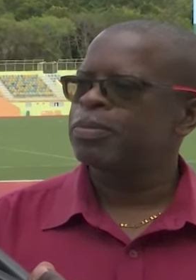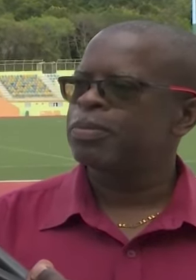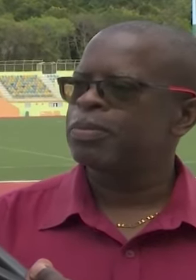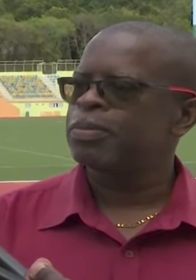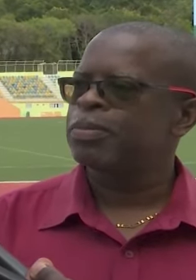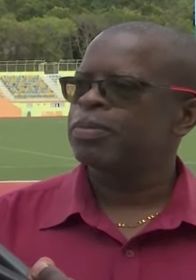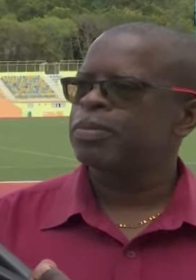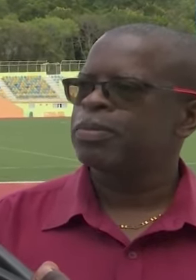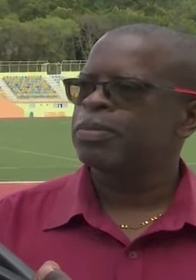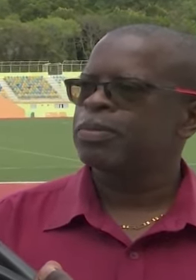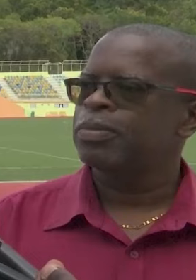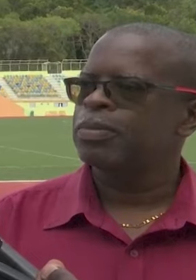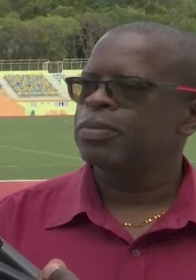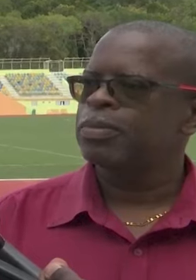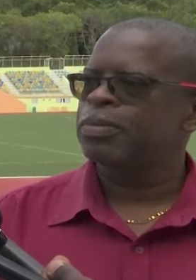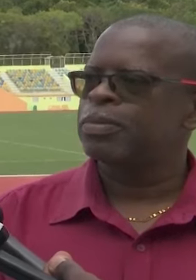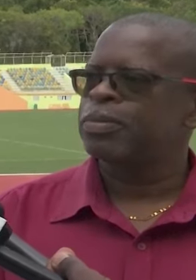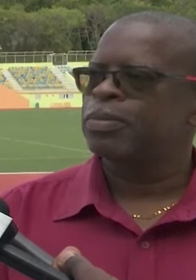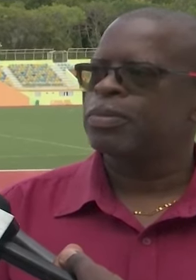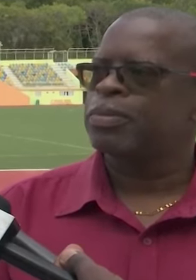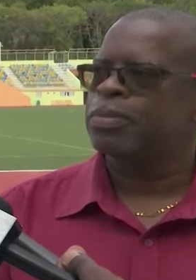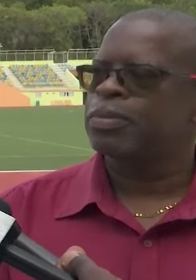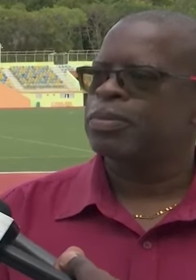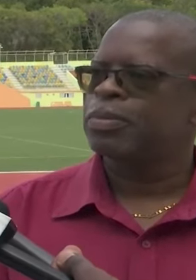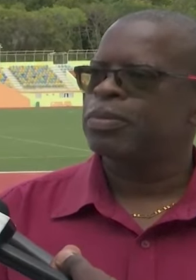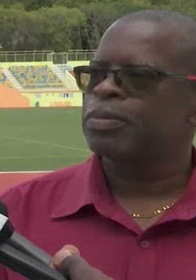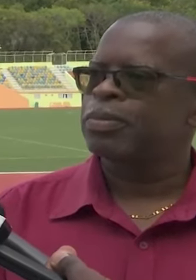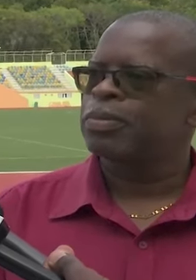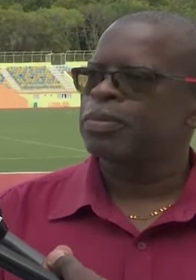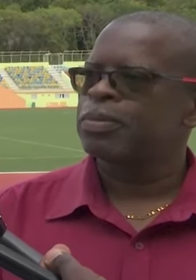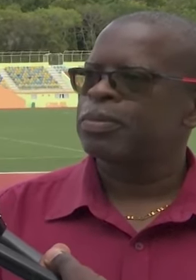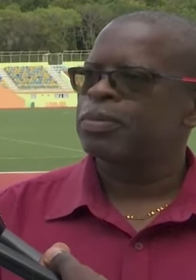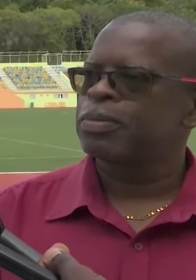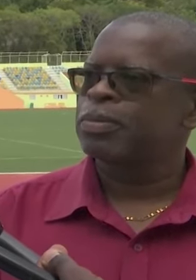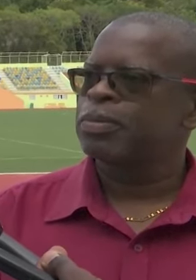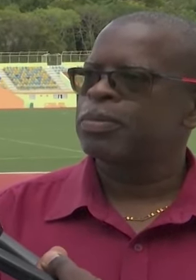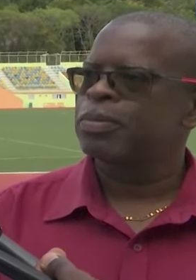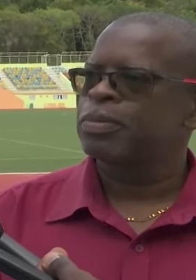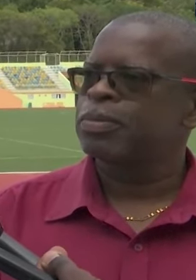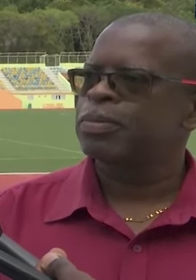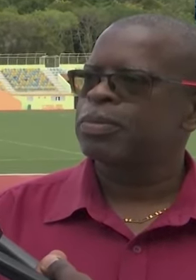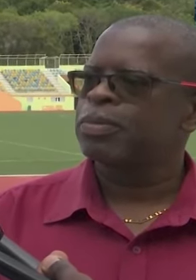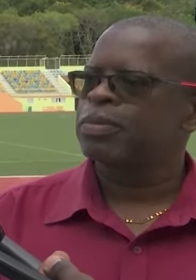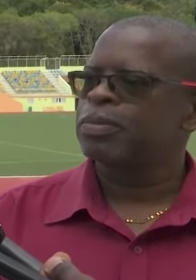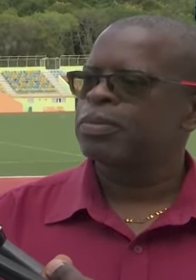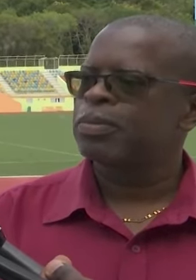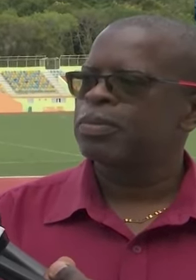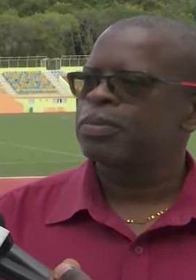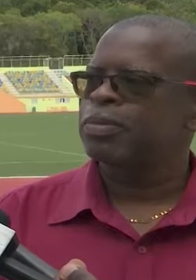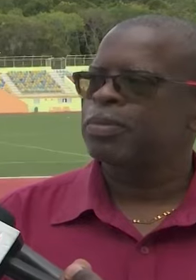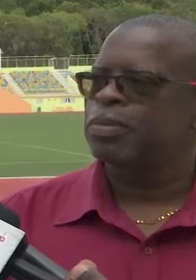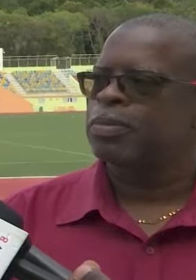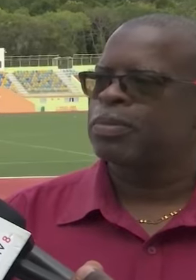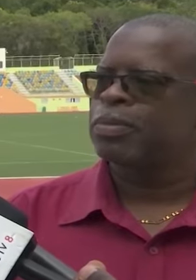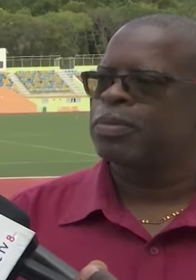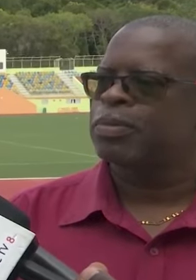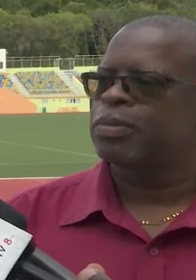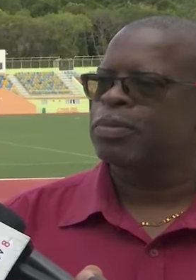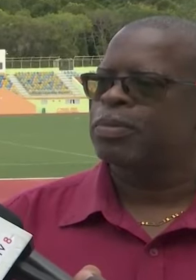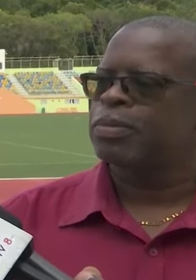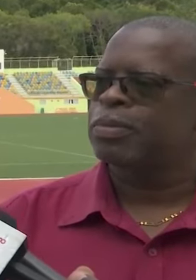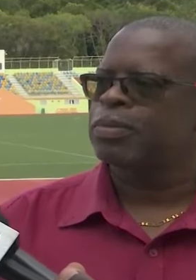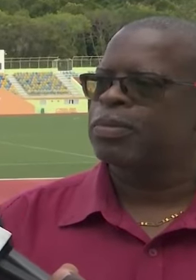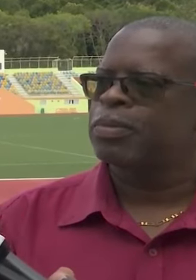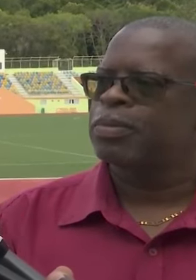our athletes still have a facility that they can train on, that they can practice on, that they can have those meets on. So I am